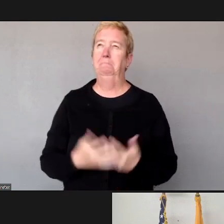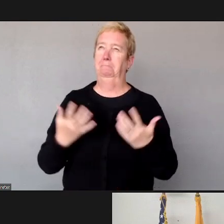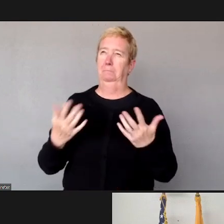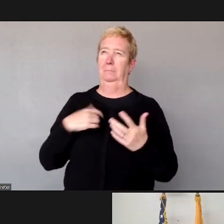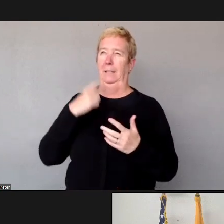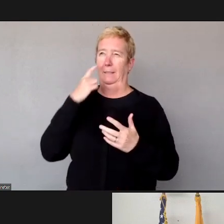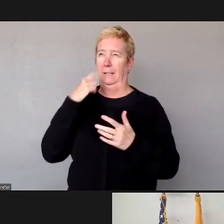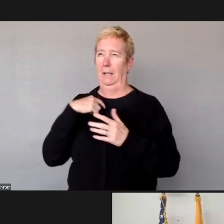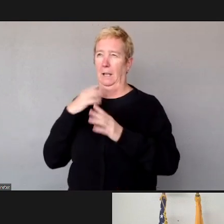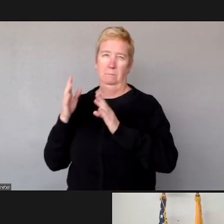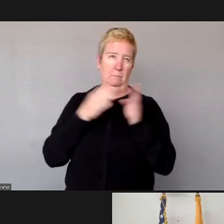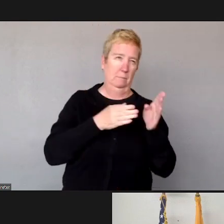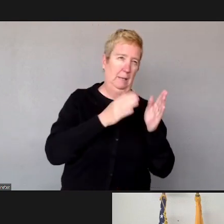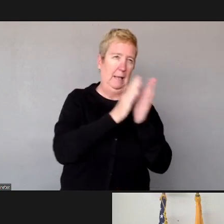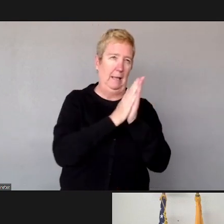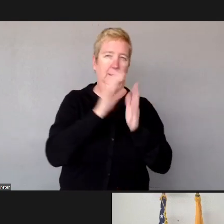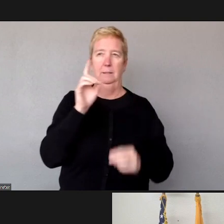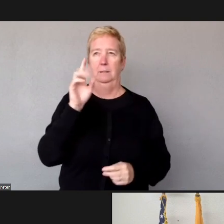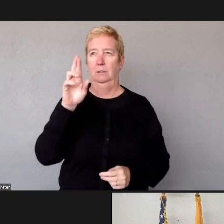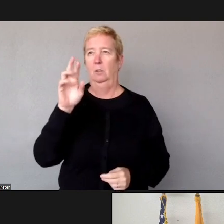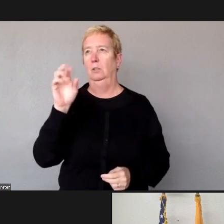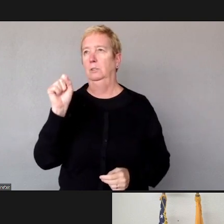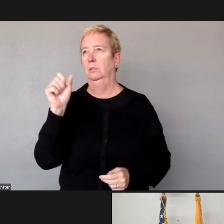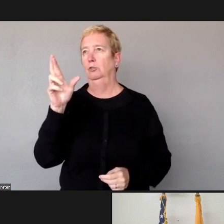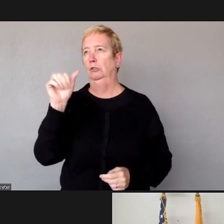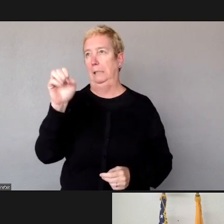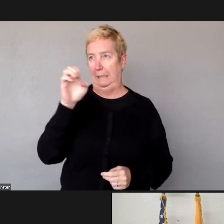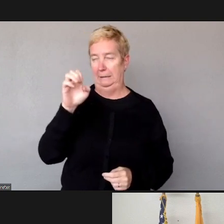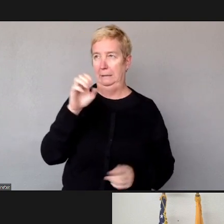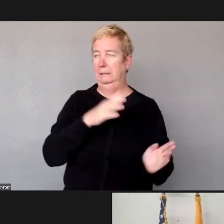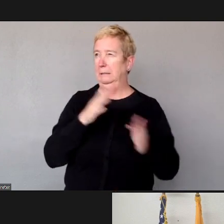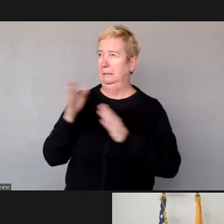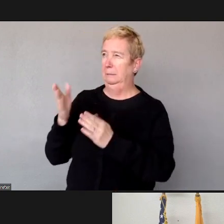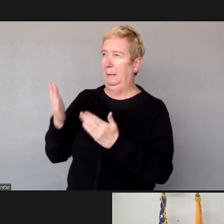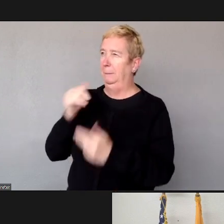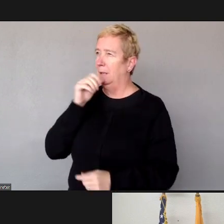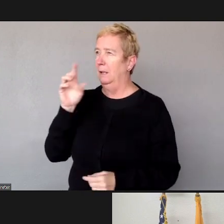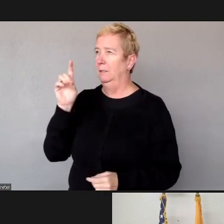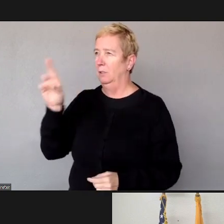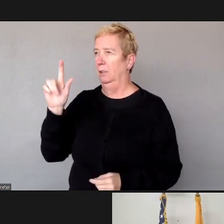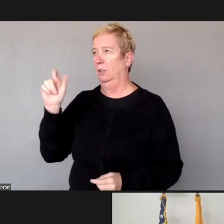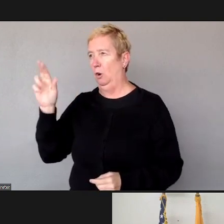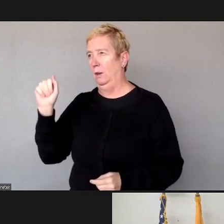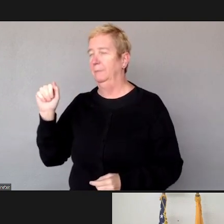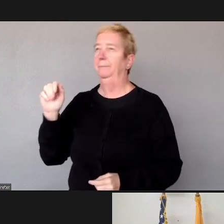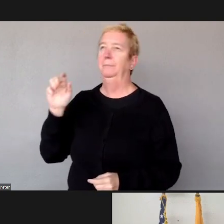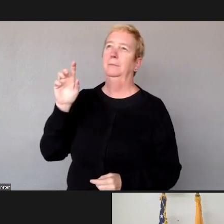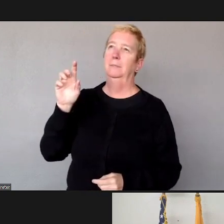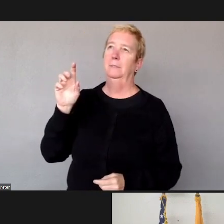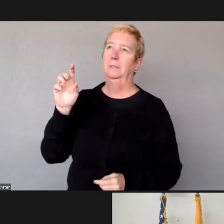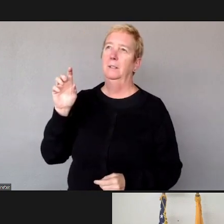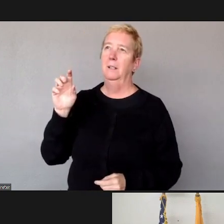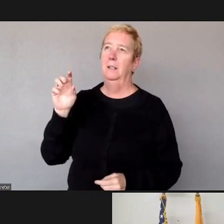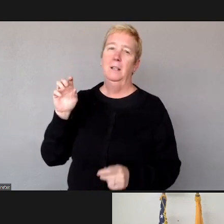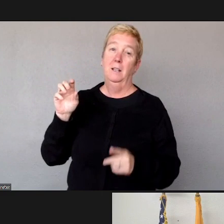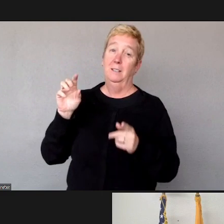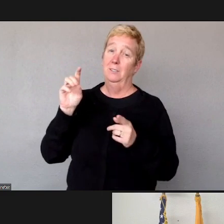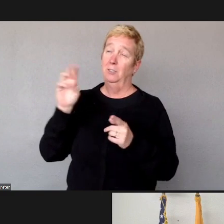Dr. Sprace, and I think for Dr. Laura. And I mean Dr. Laura in a good term for you,